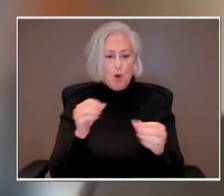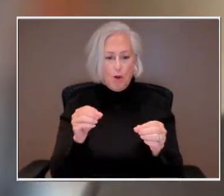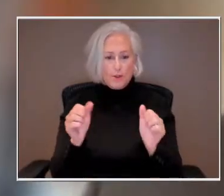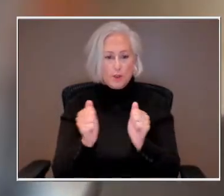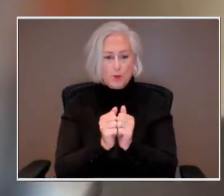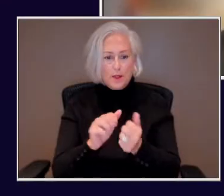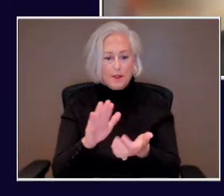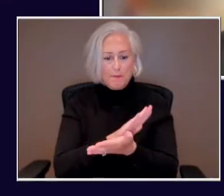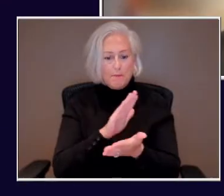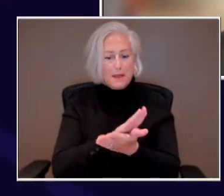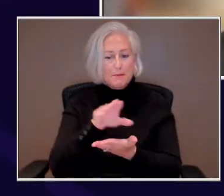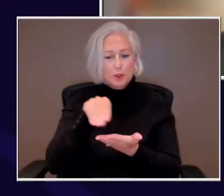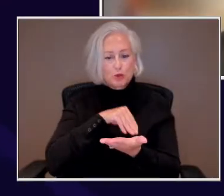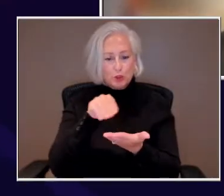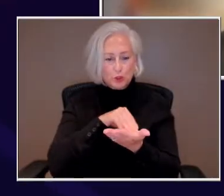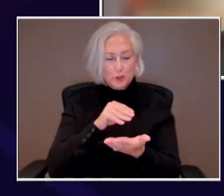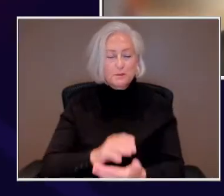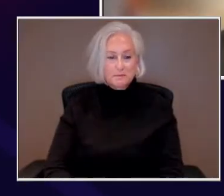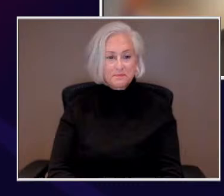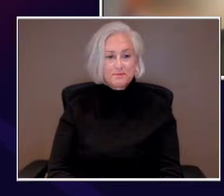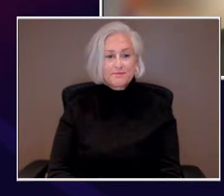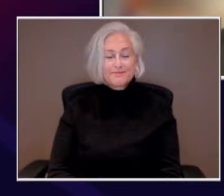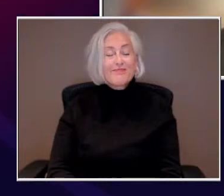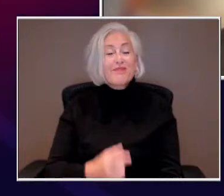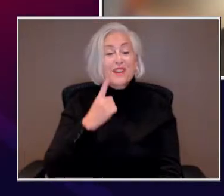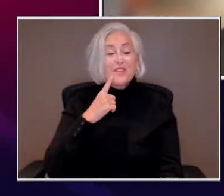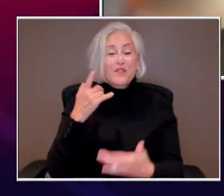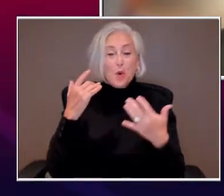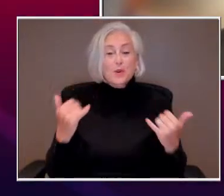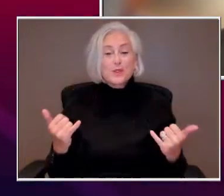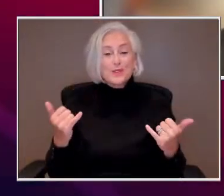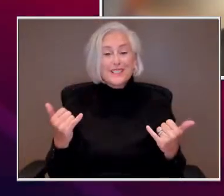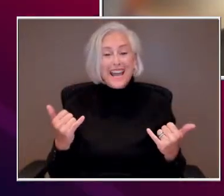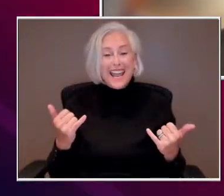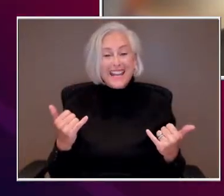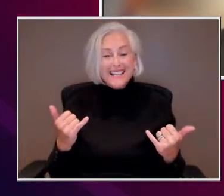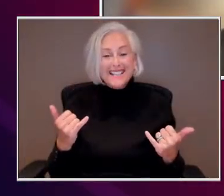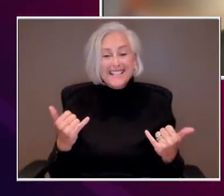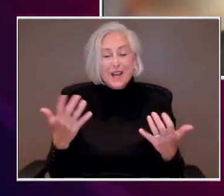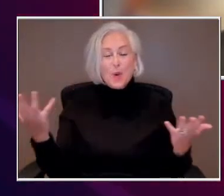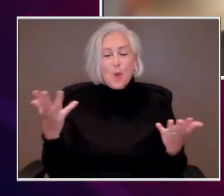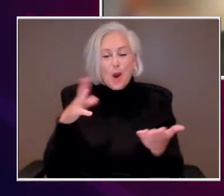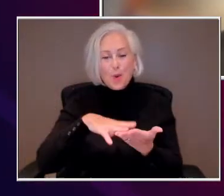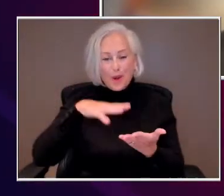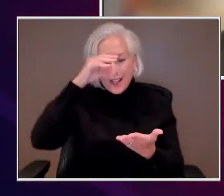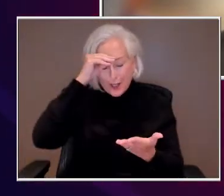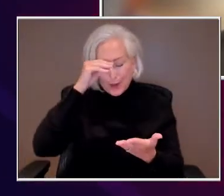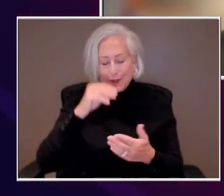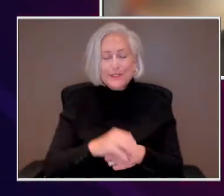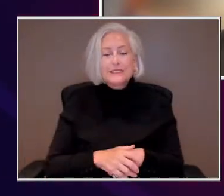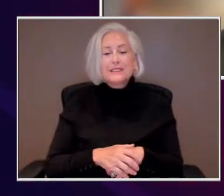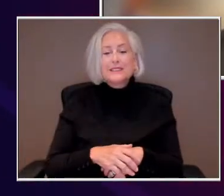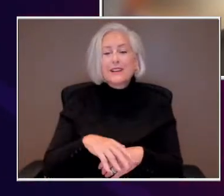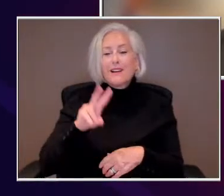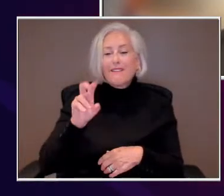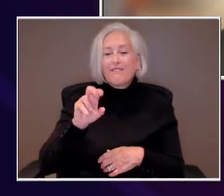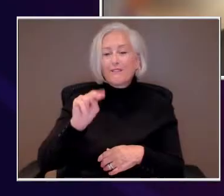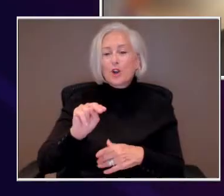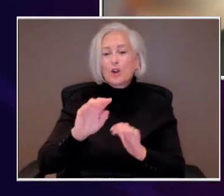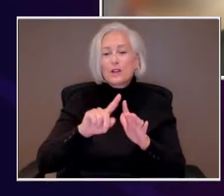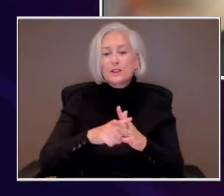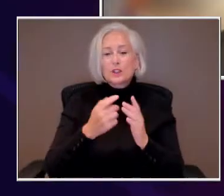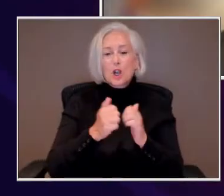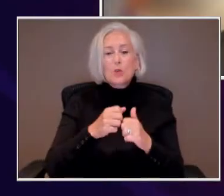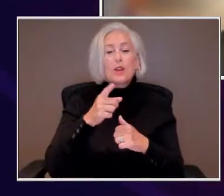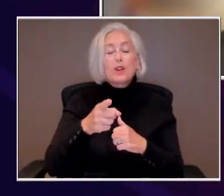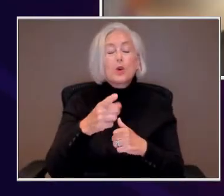charts. For today's takeaways, as we wrap up this discussion, Vern, I want to start with you. If you had one message